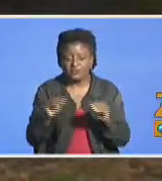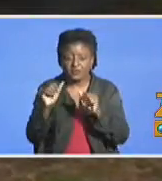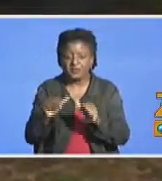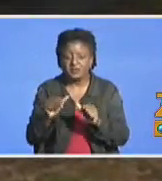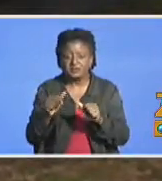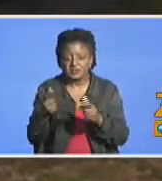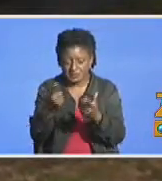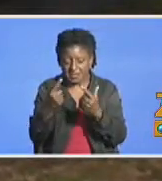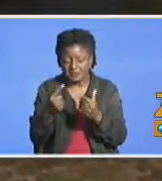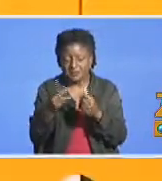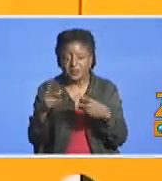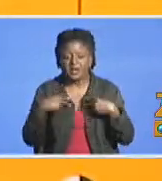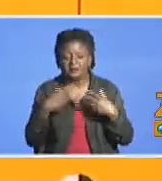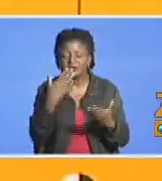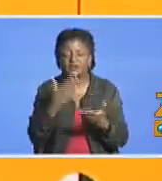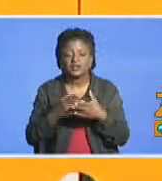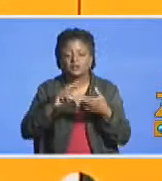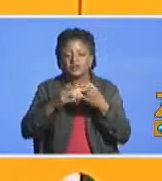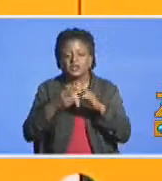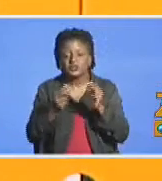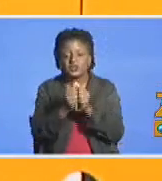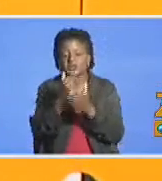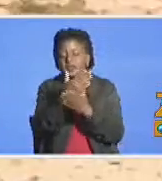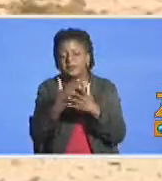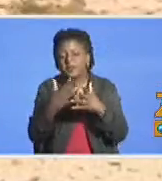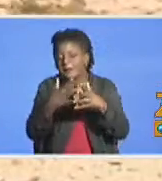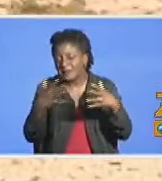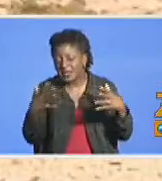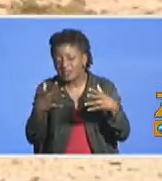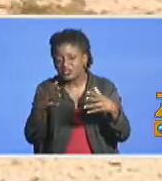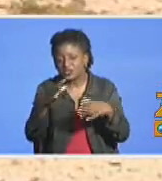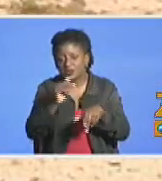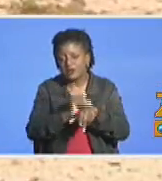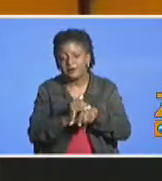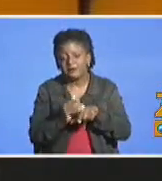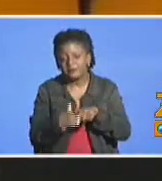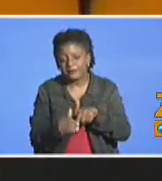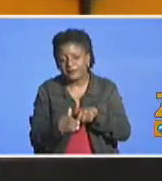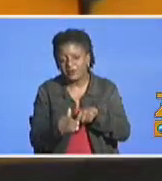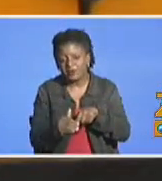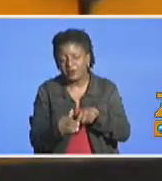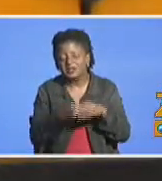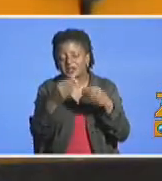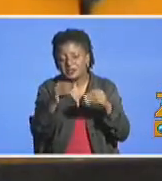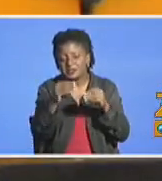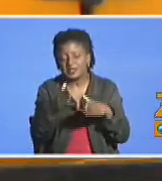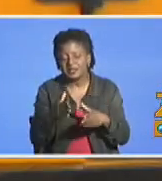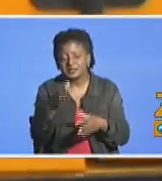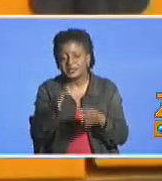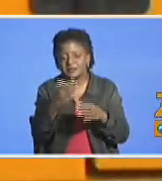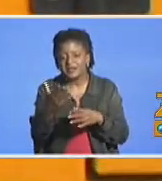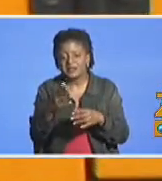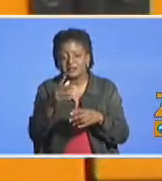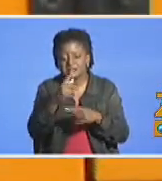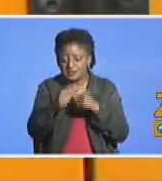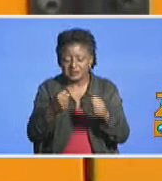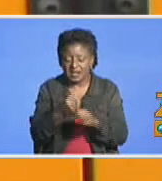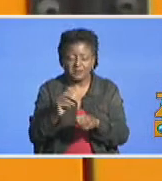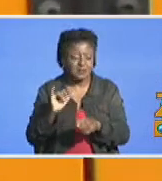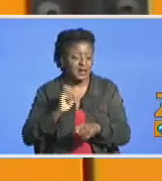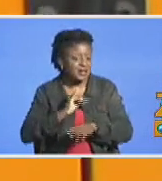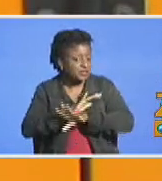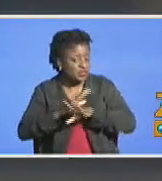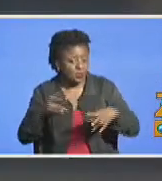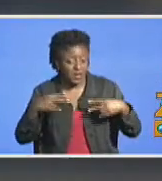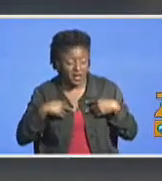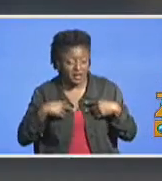good relationship with some of the major Florida distributors. So in the event that there's a model I don't have and somebody needs it on